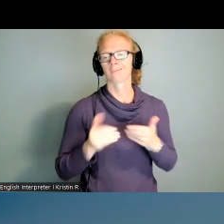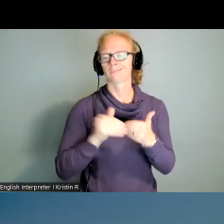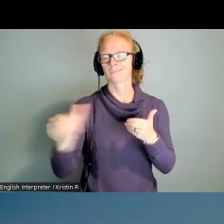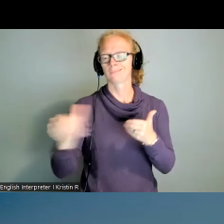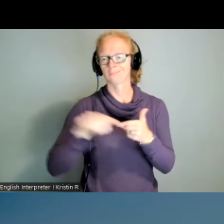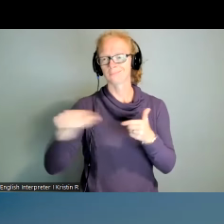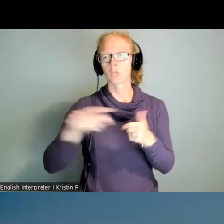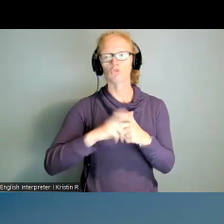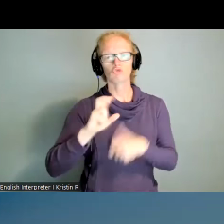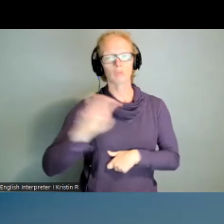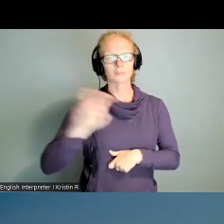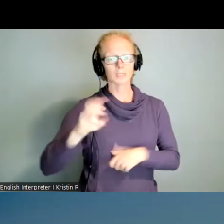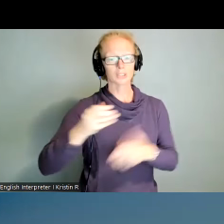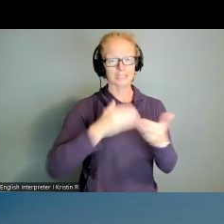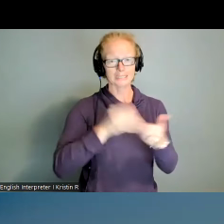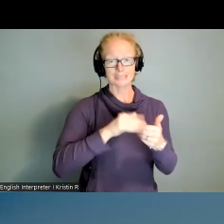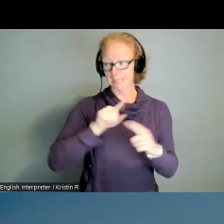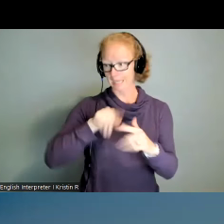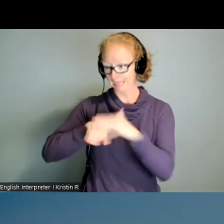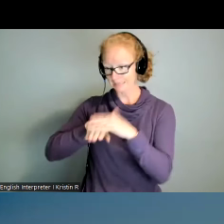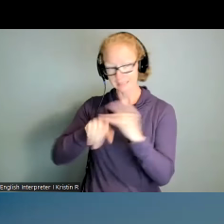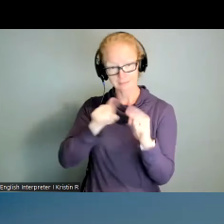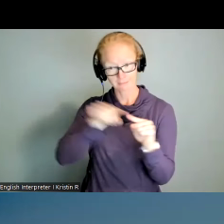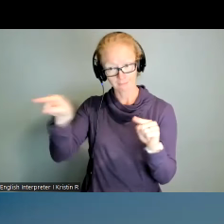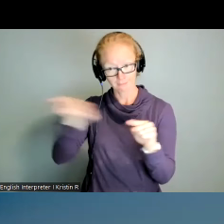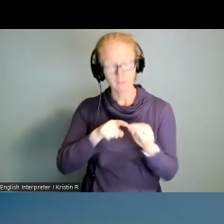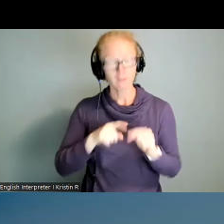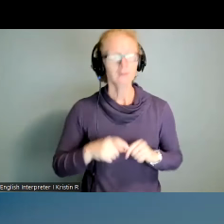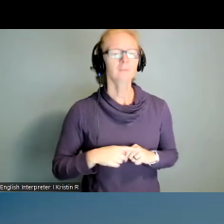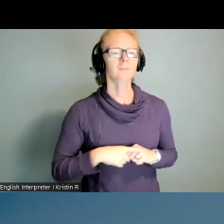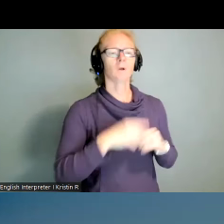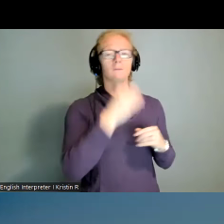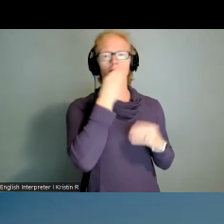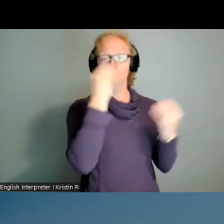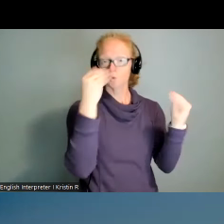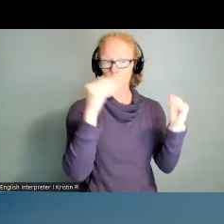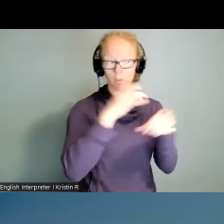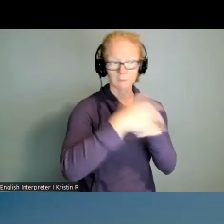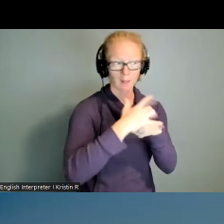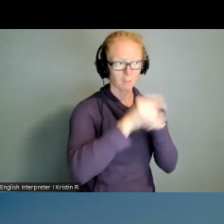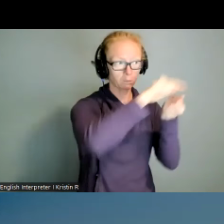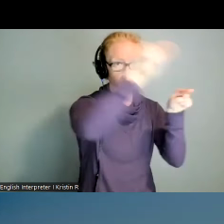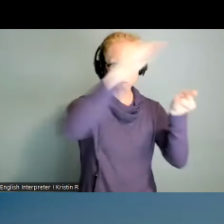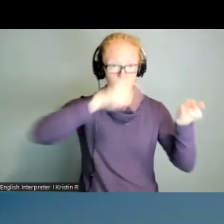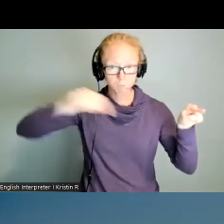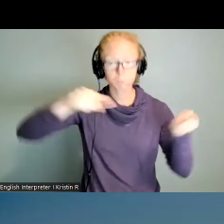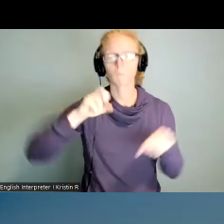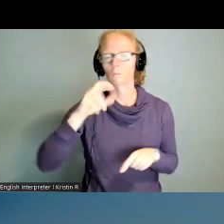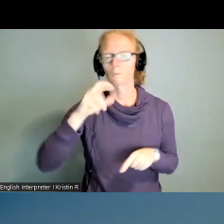quality transit, healthcare facilities, as well as grocery stores, and so on.